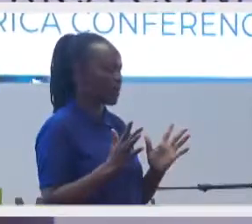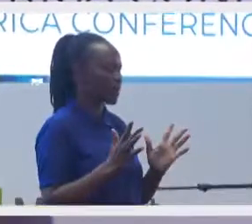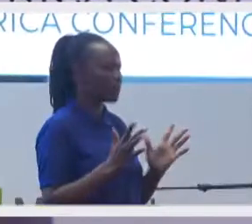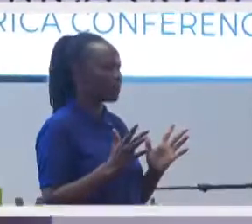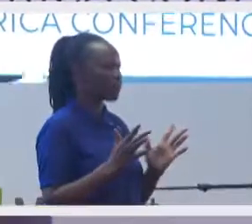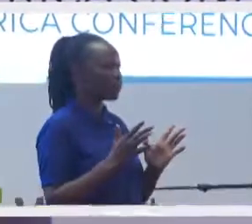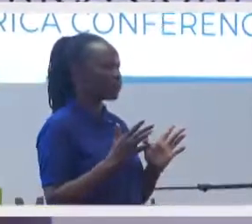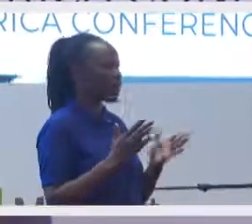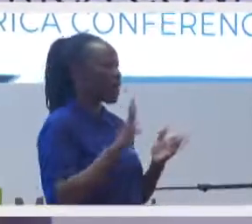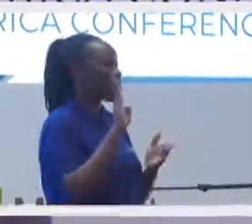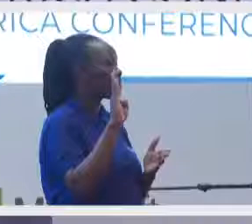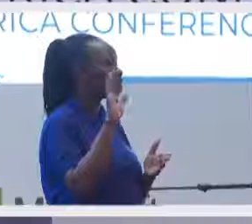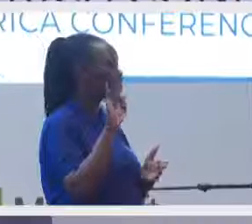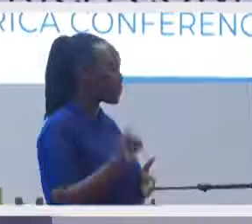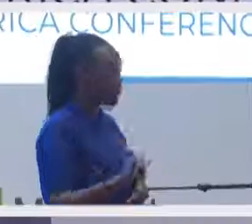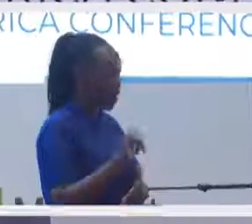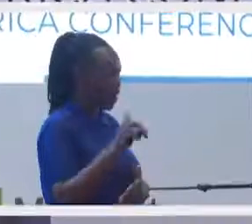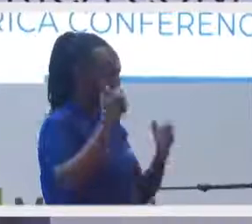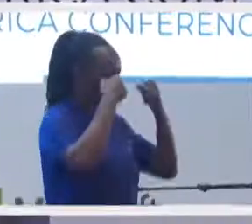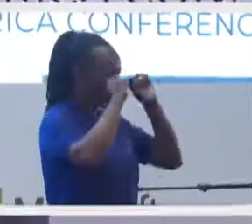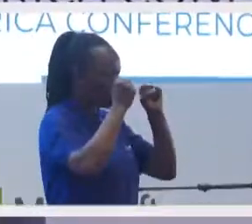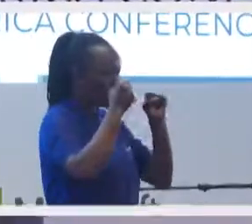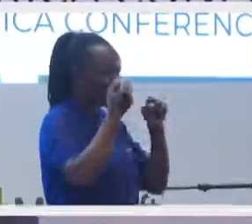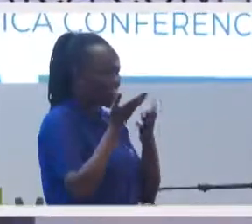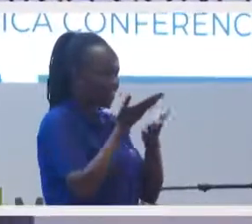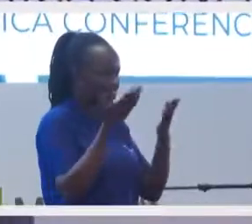by Google available for Android phones.